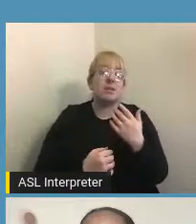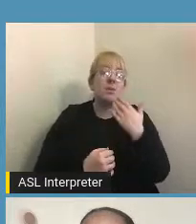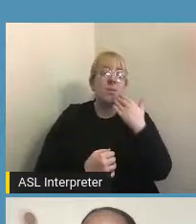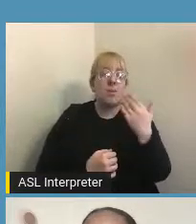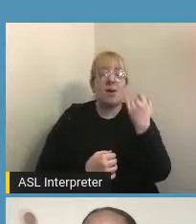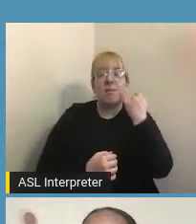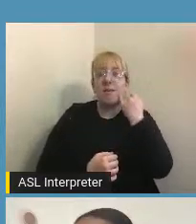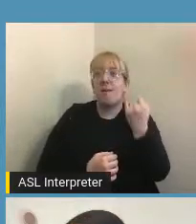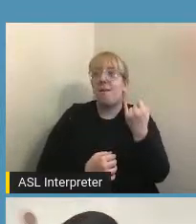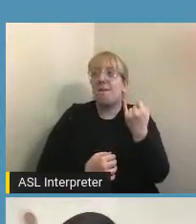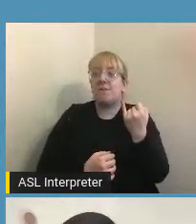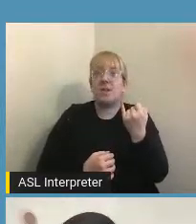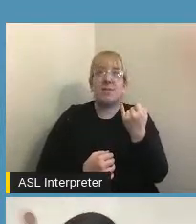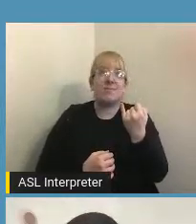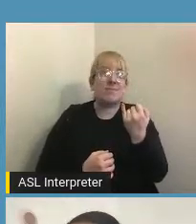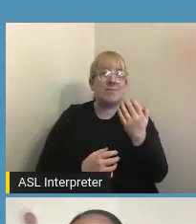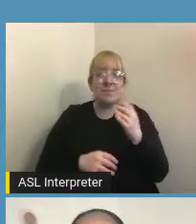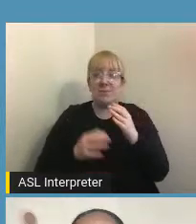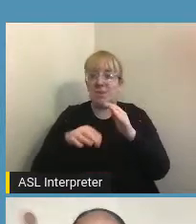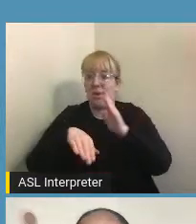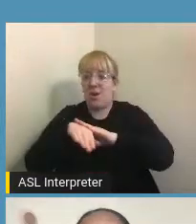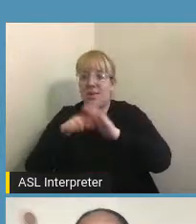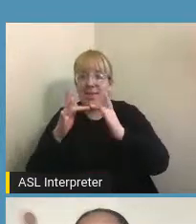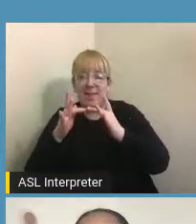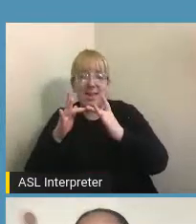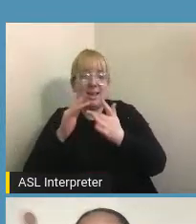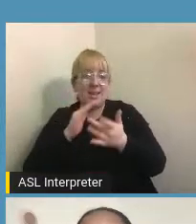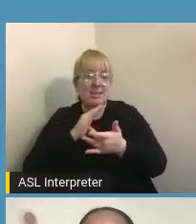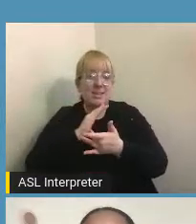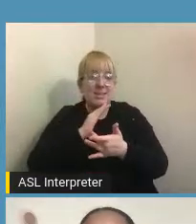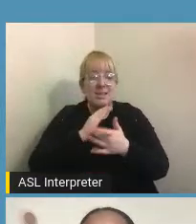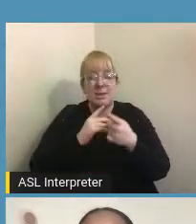think that these are, difficult